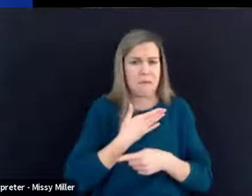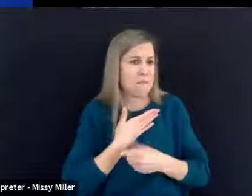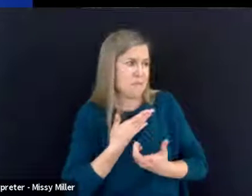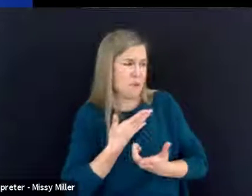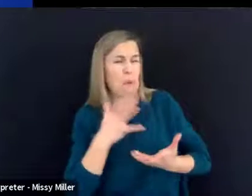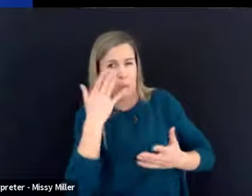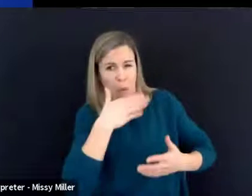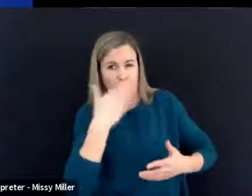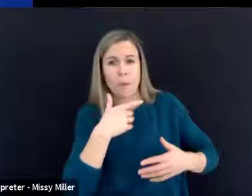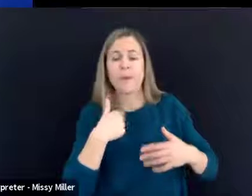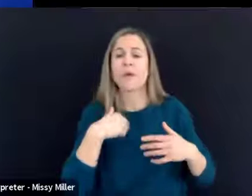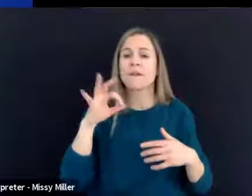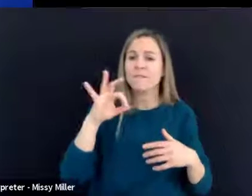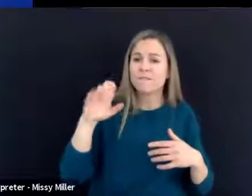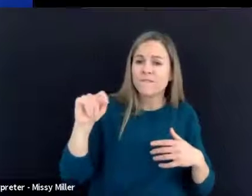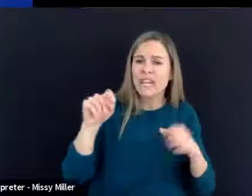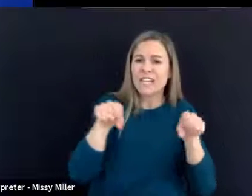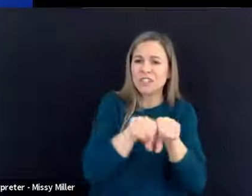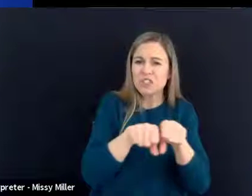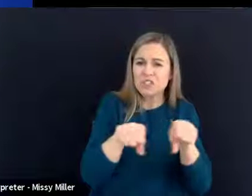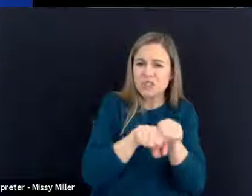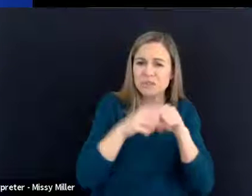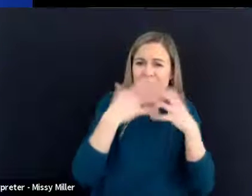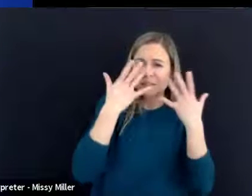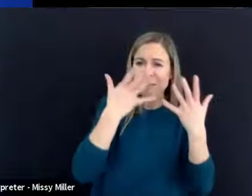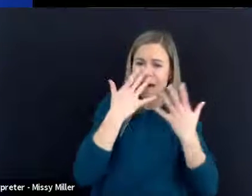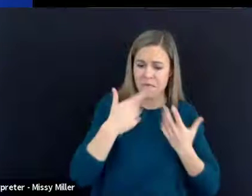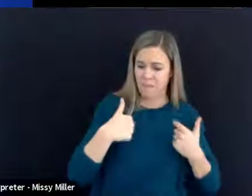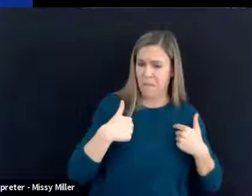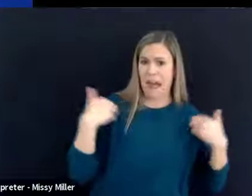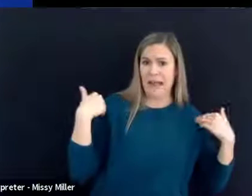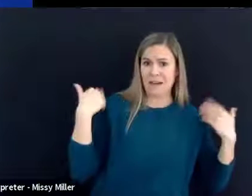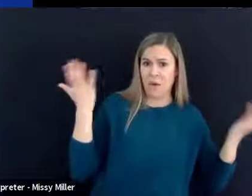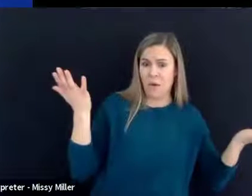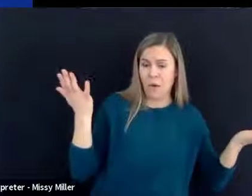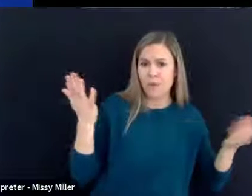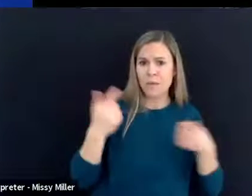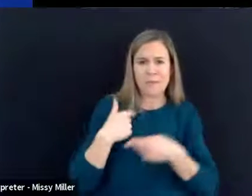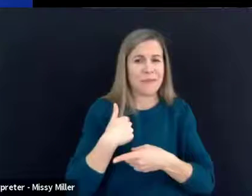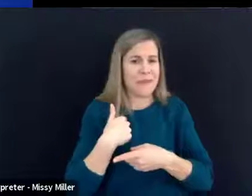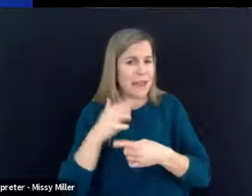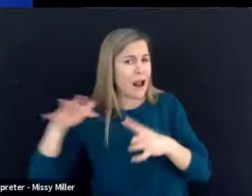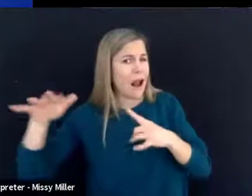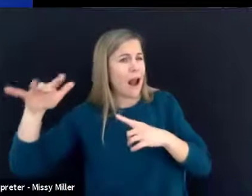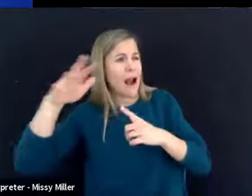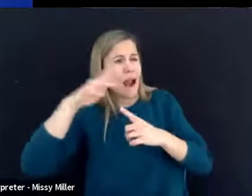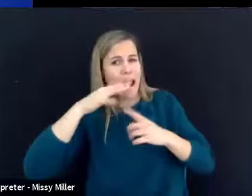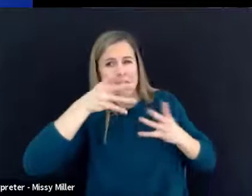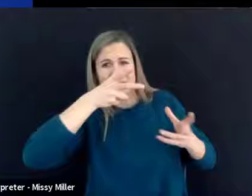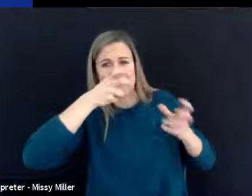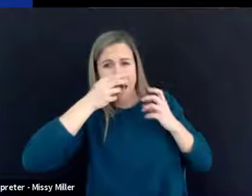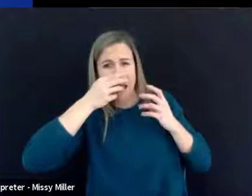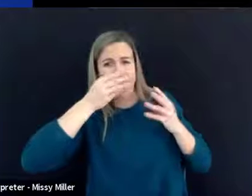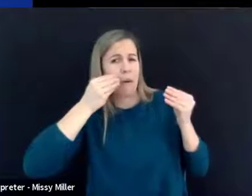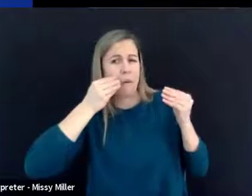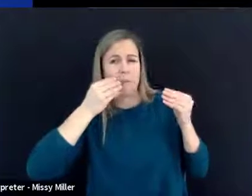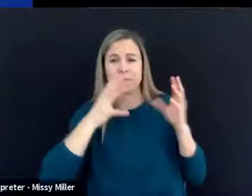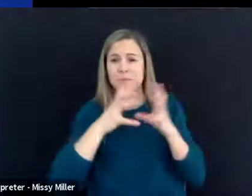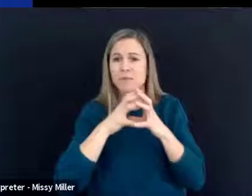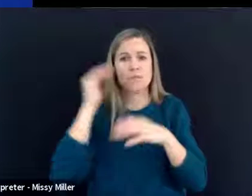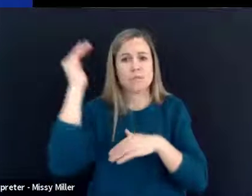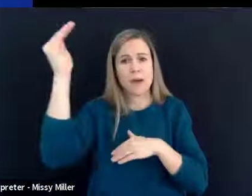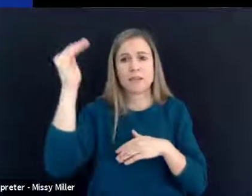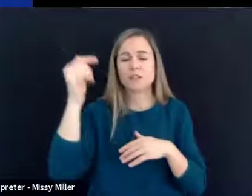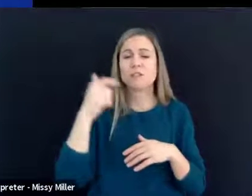their shoes smell in gym, or when they have to change in a locker room. And so this notion of the sense of smell, when you first hear